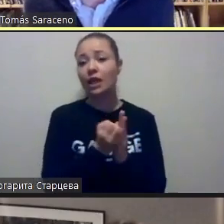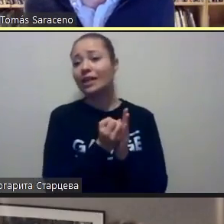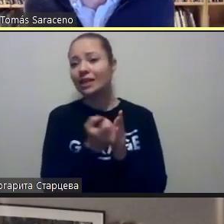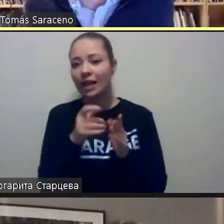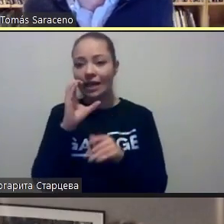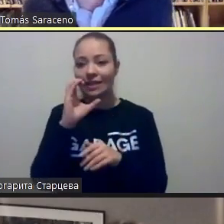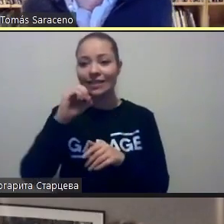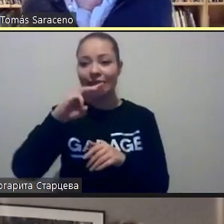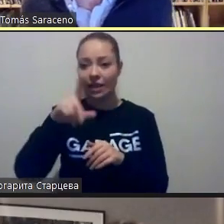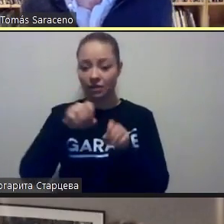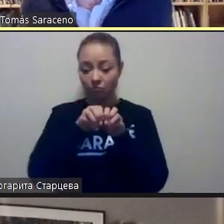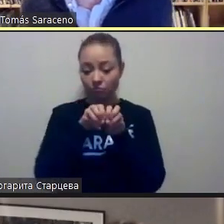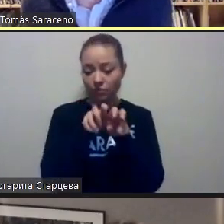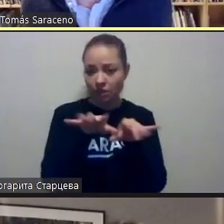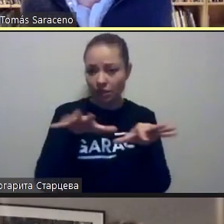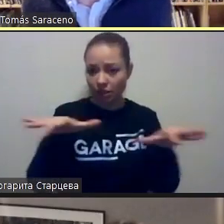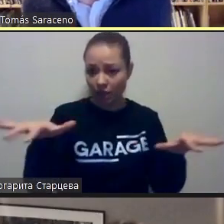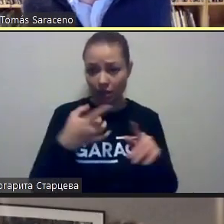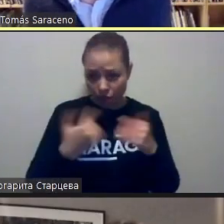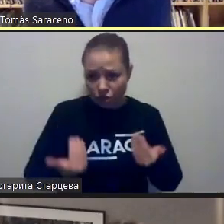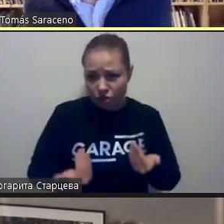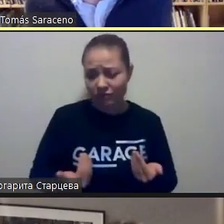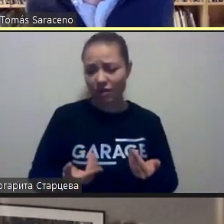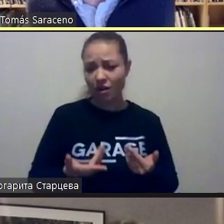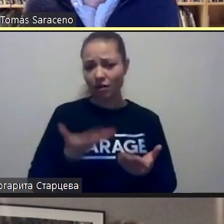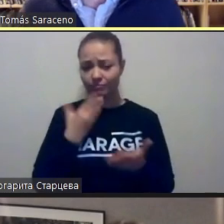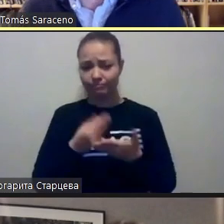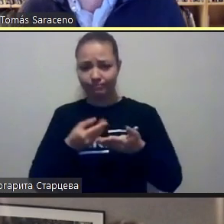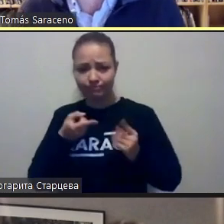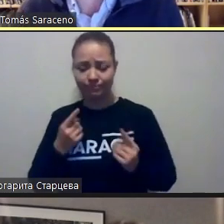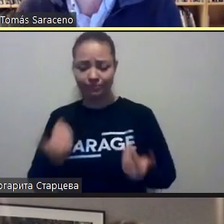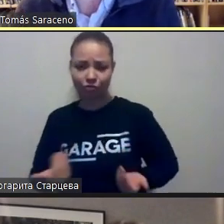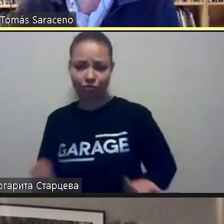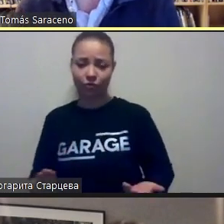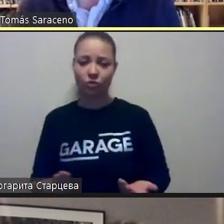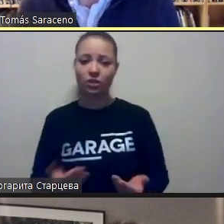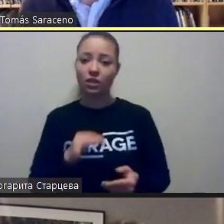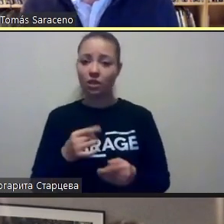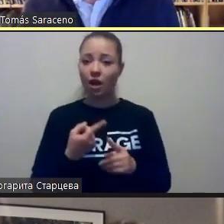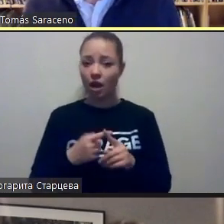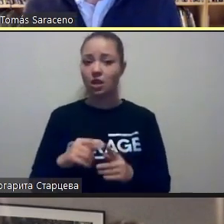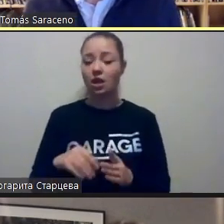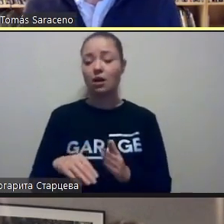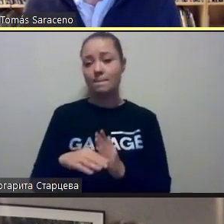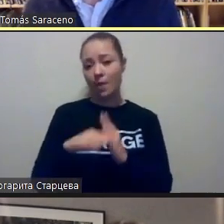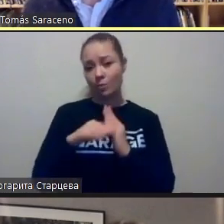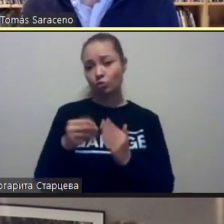hopefully we'll canalize all our energy to a positive change.